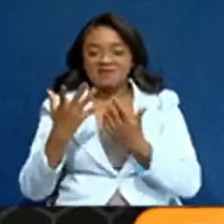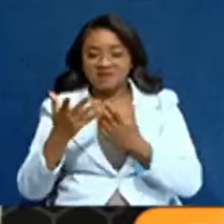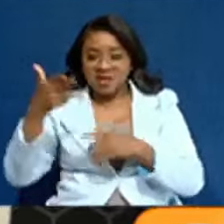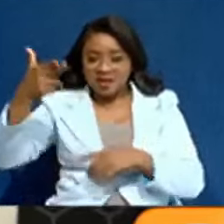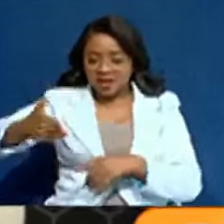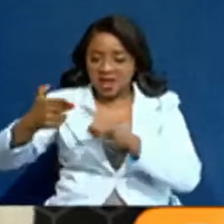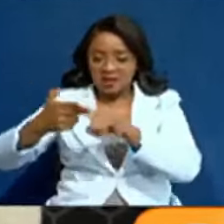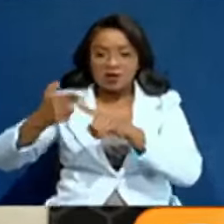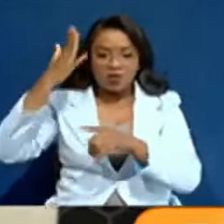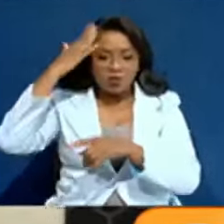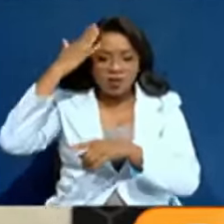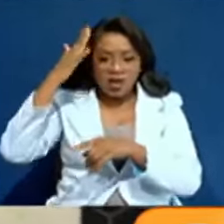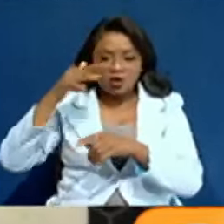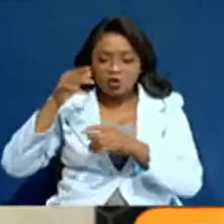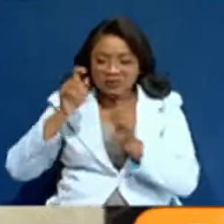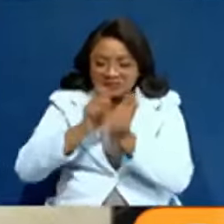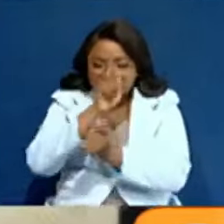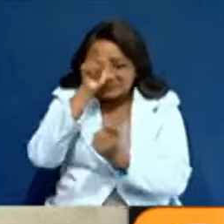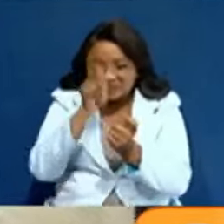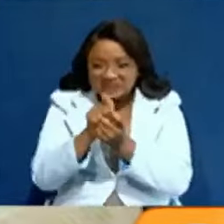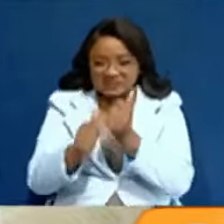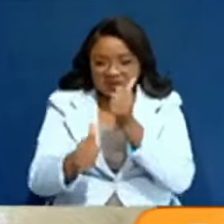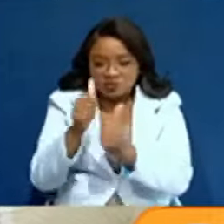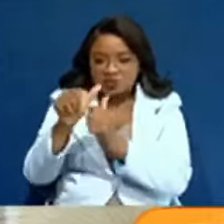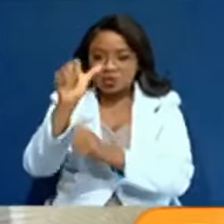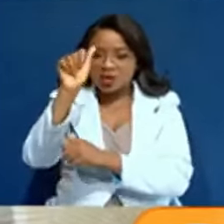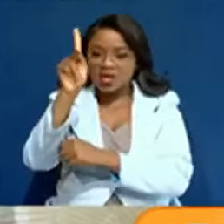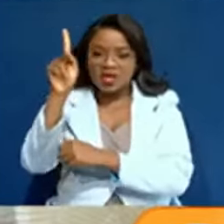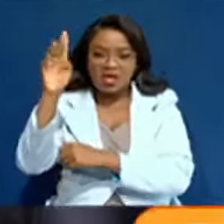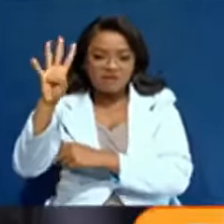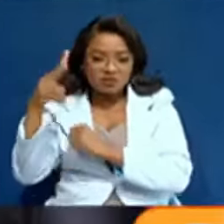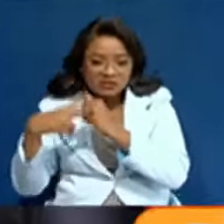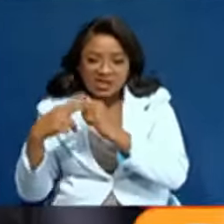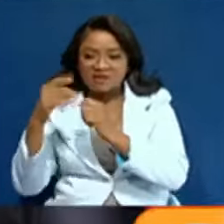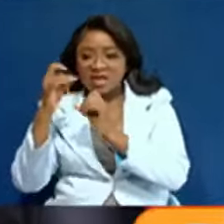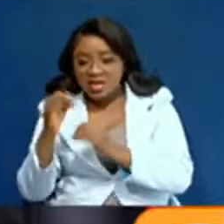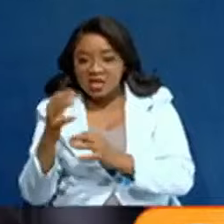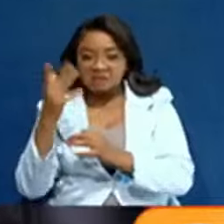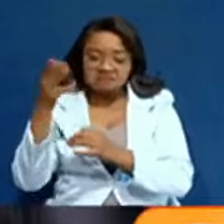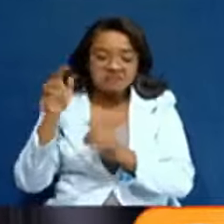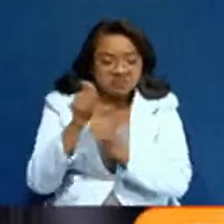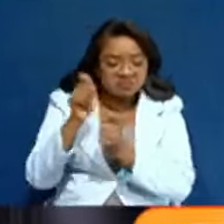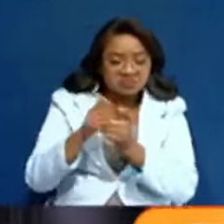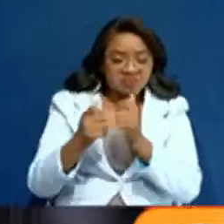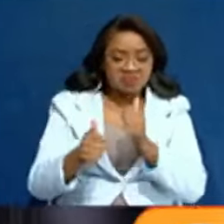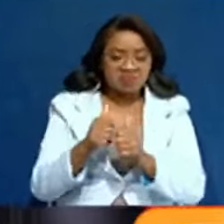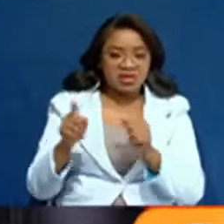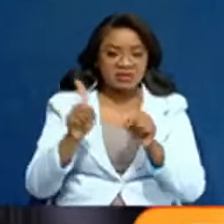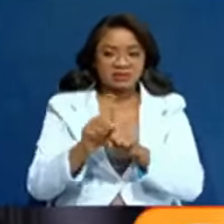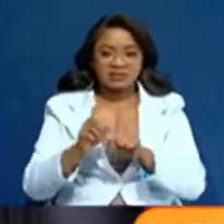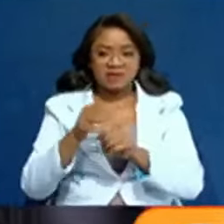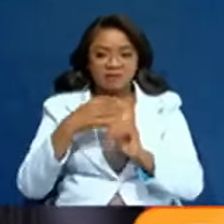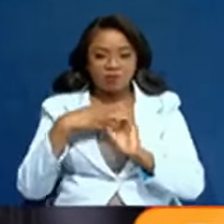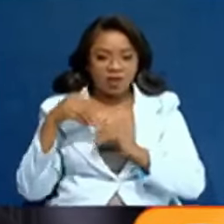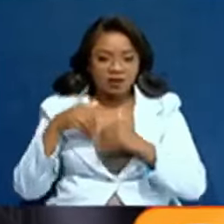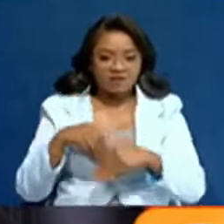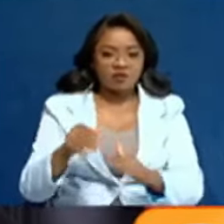AK-47. In this case, we had officers from different police stations, all of them probably having the same kind of a